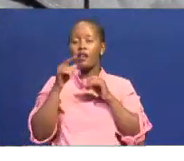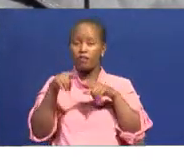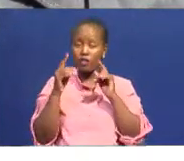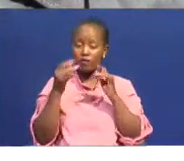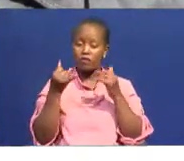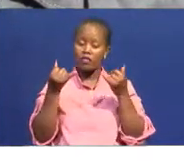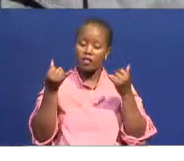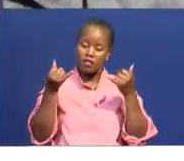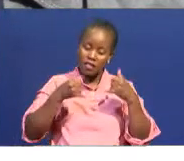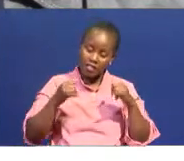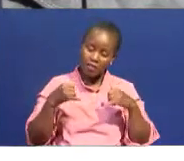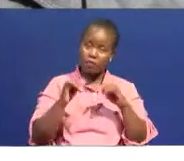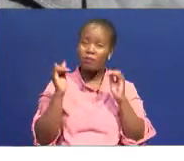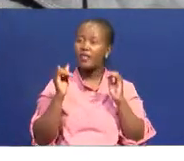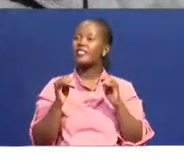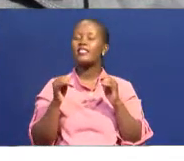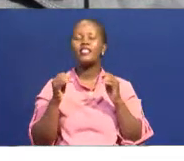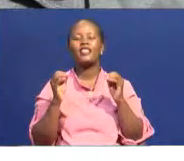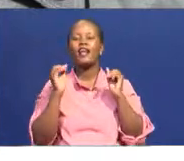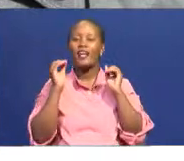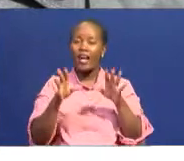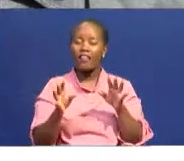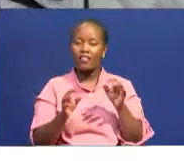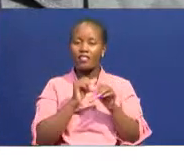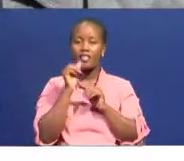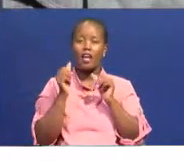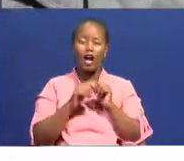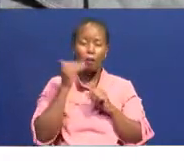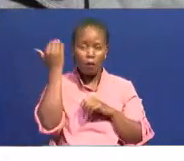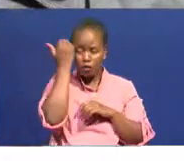implement anything that the court has said,